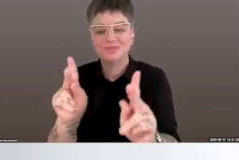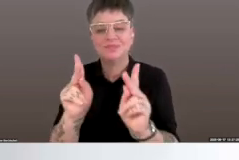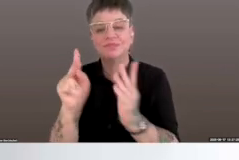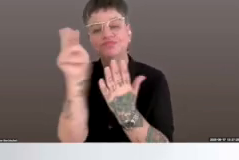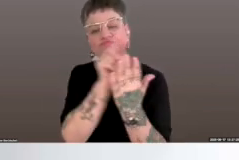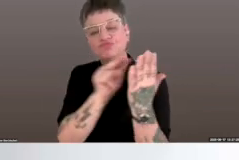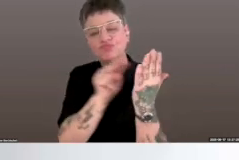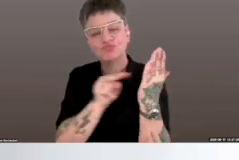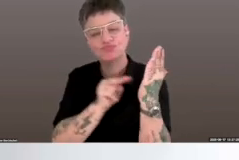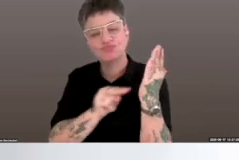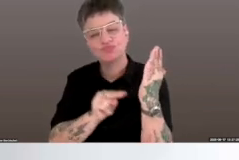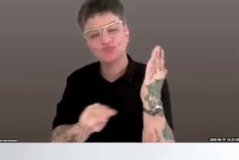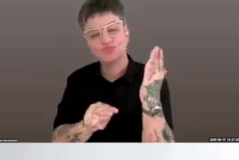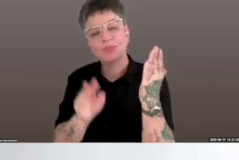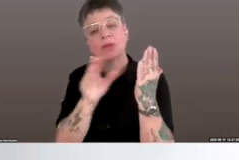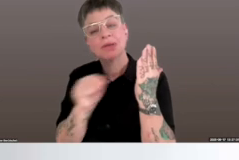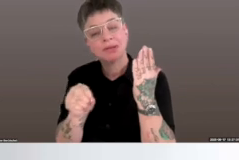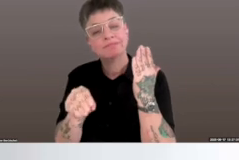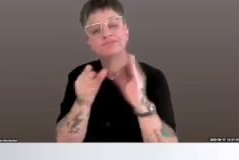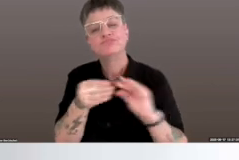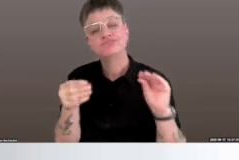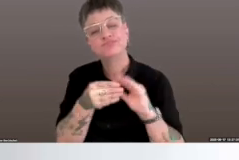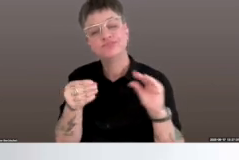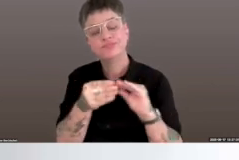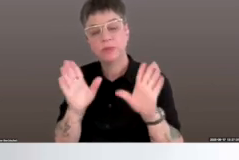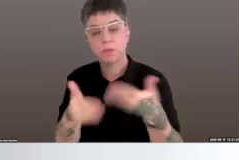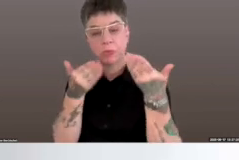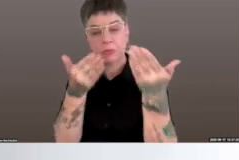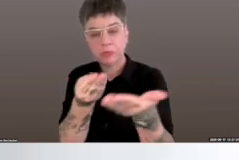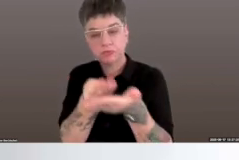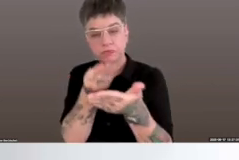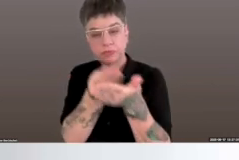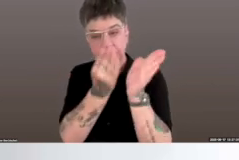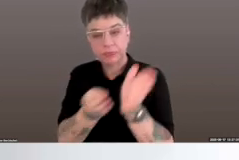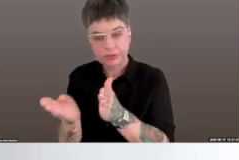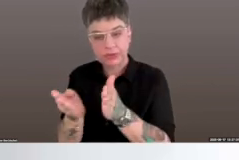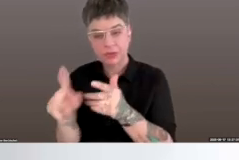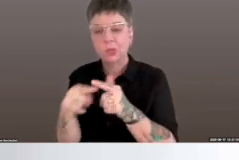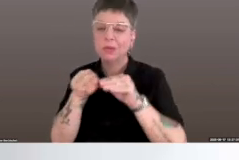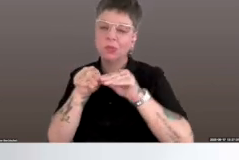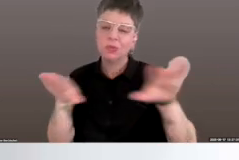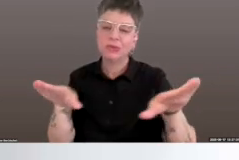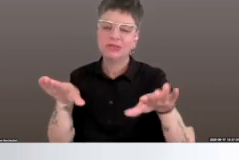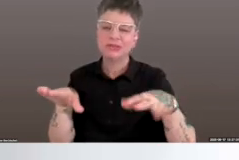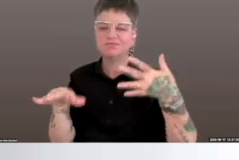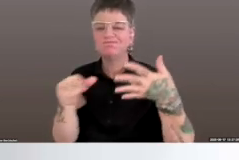review and comment on the proposed funding plan when it's released around